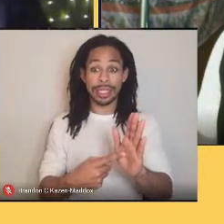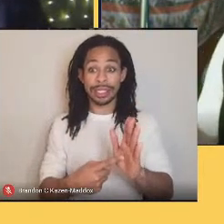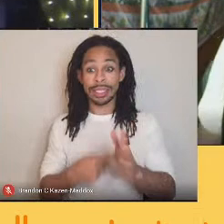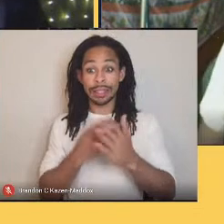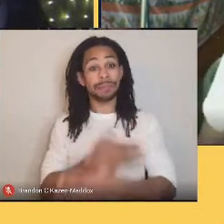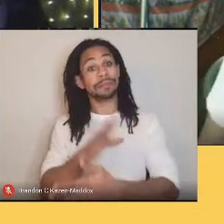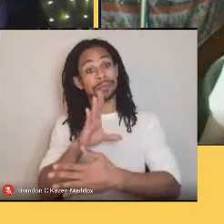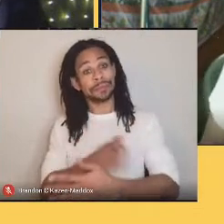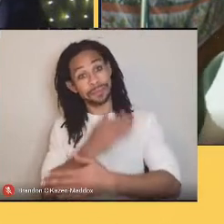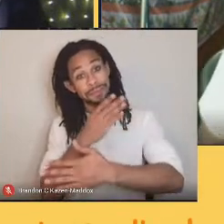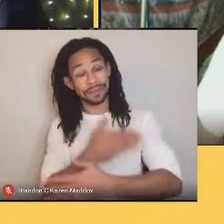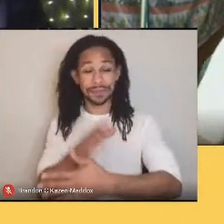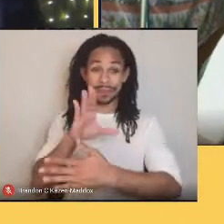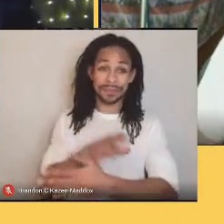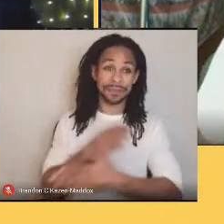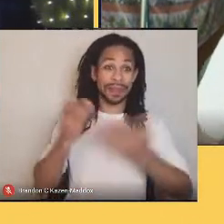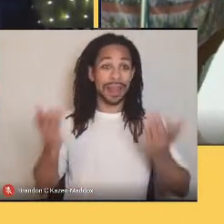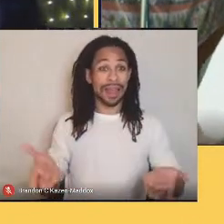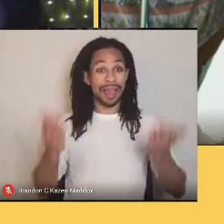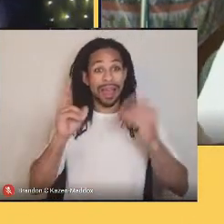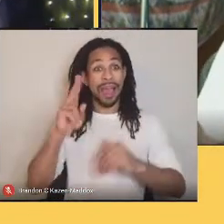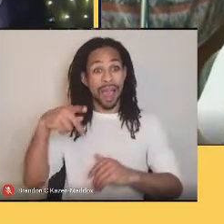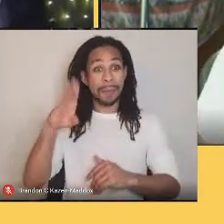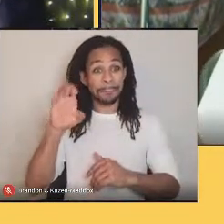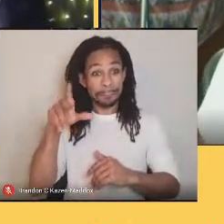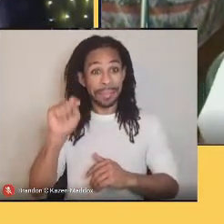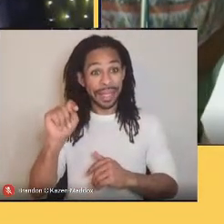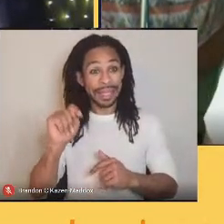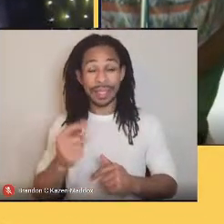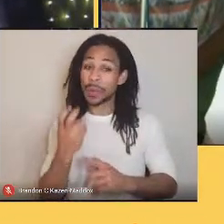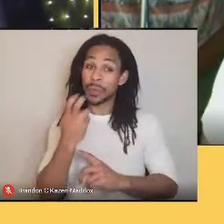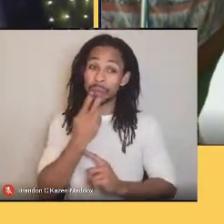Phantom Ape Productions presents...